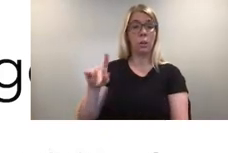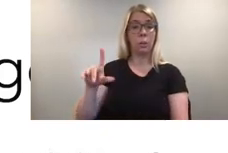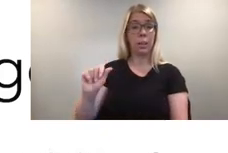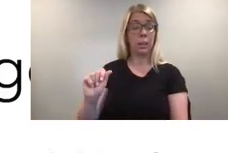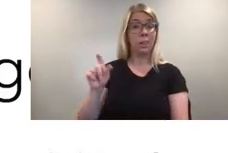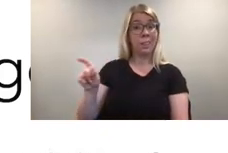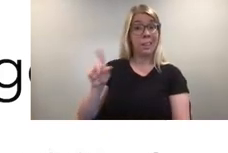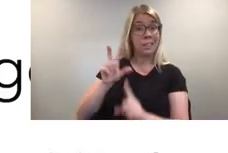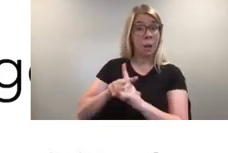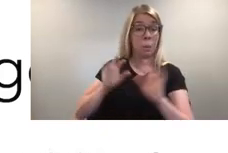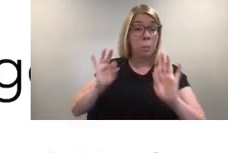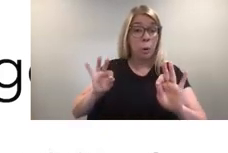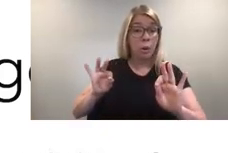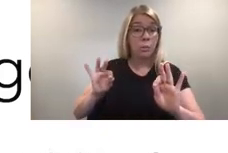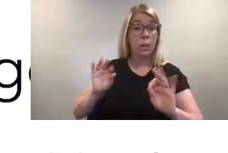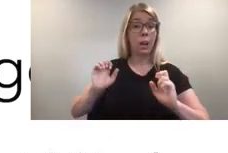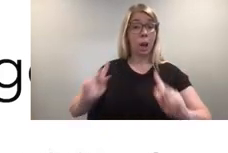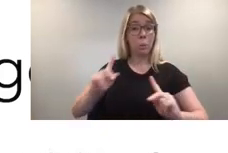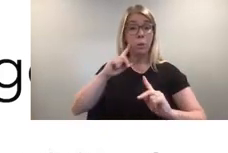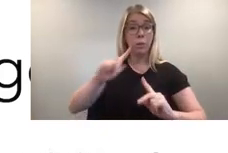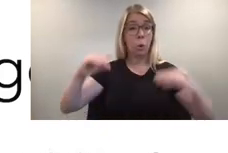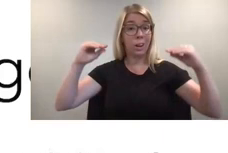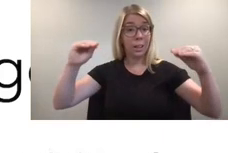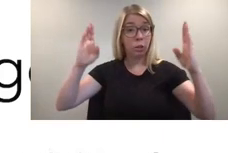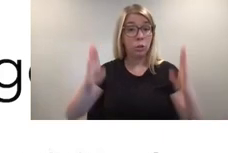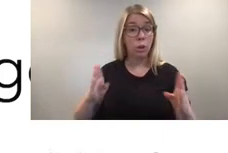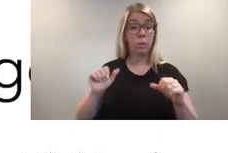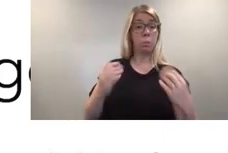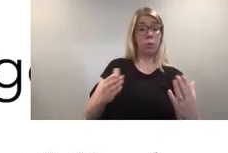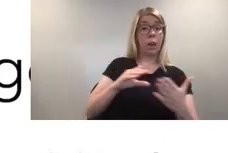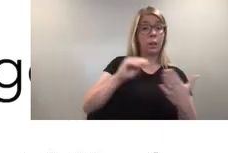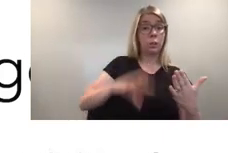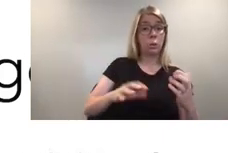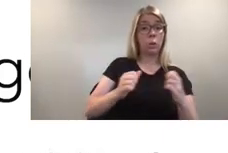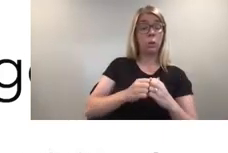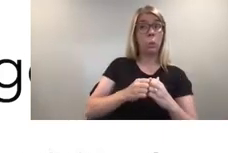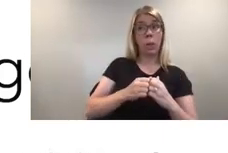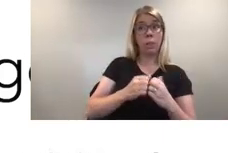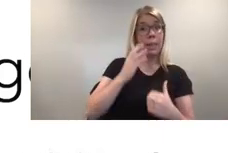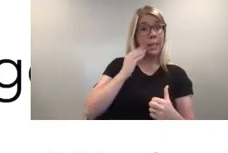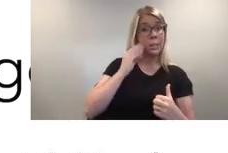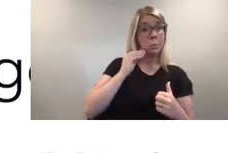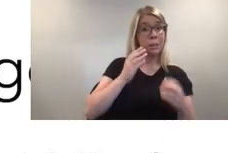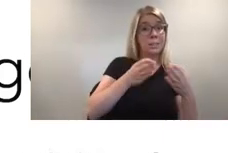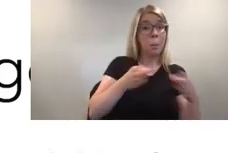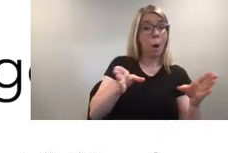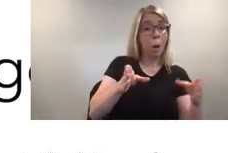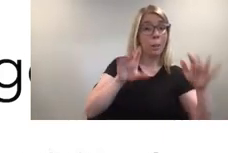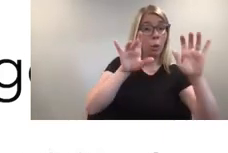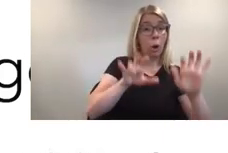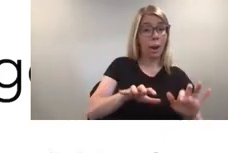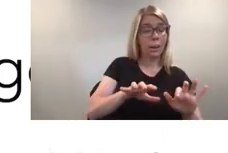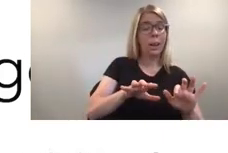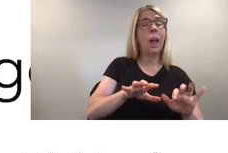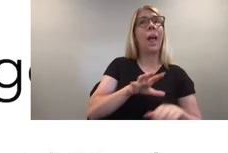perfect opportunity for the instructors to not only provide students with experience in public writing, but also to tackle